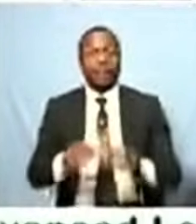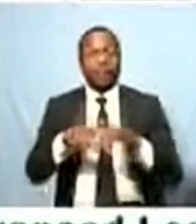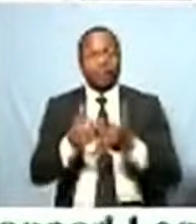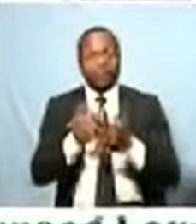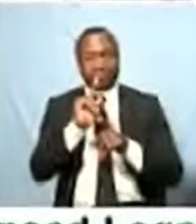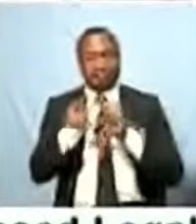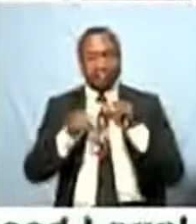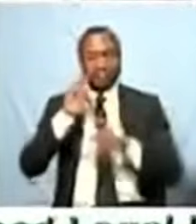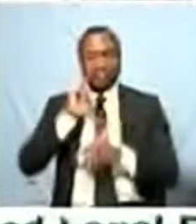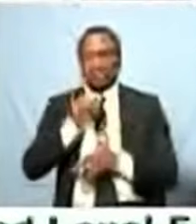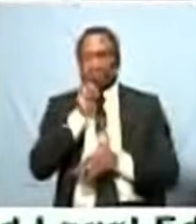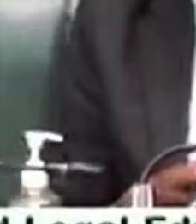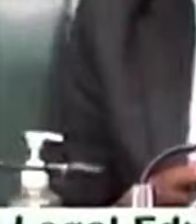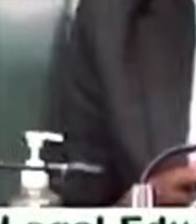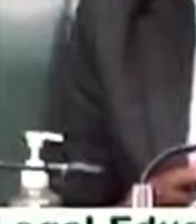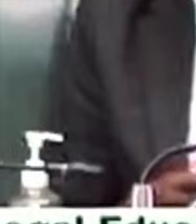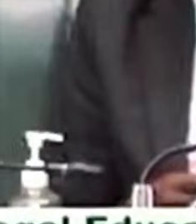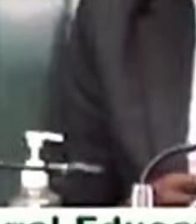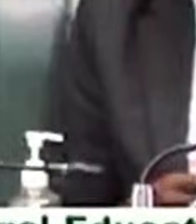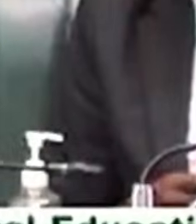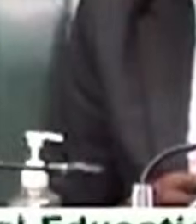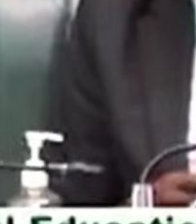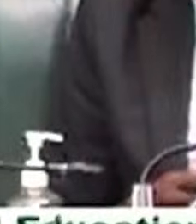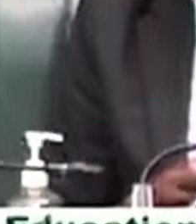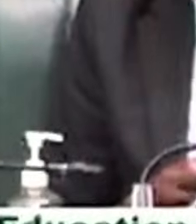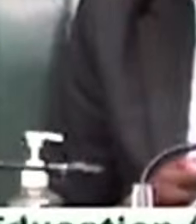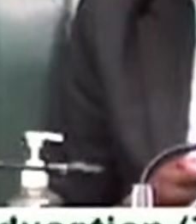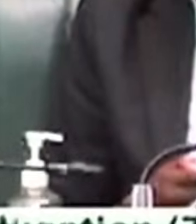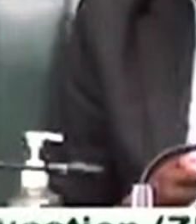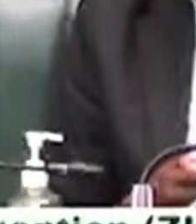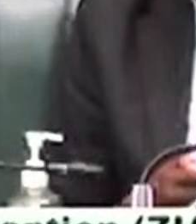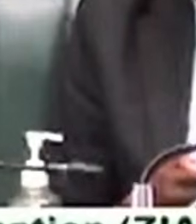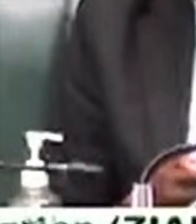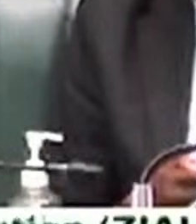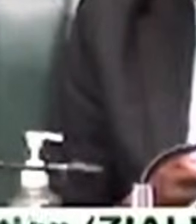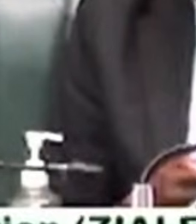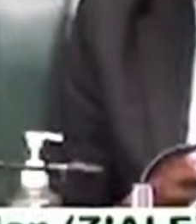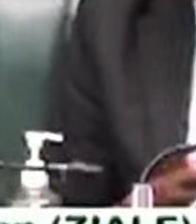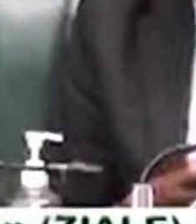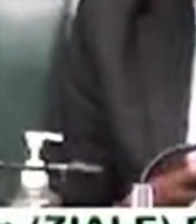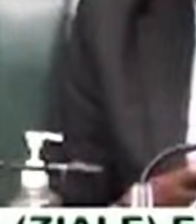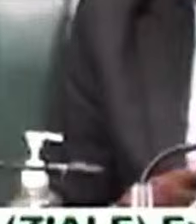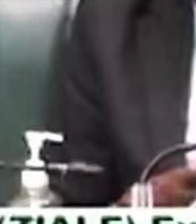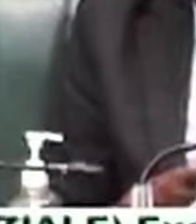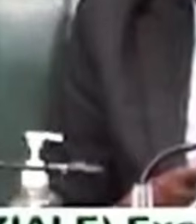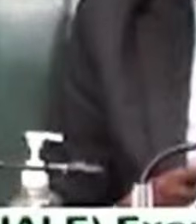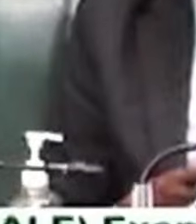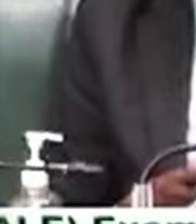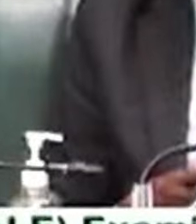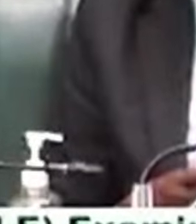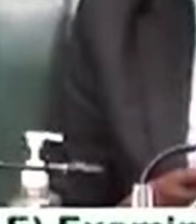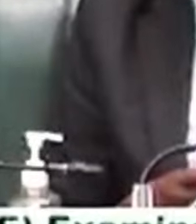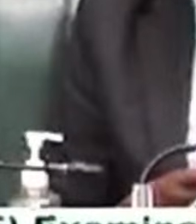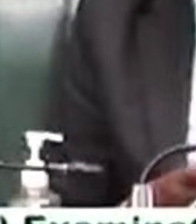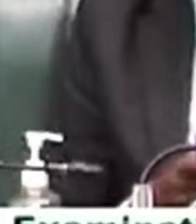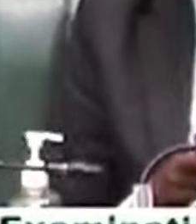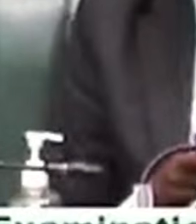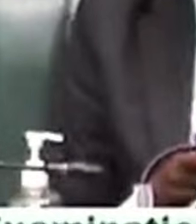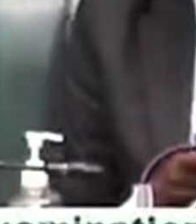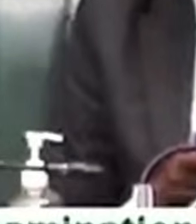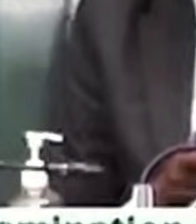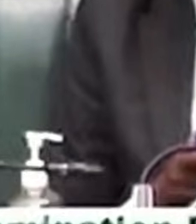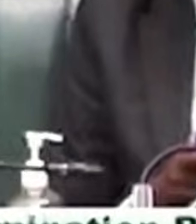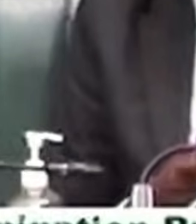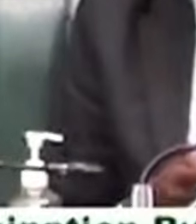are not supposed to be discriminated. And in the law, it has to obey the supremacy of the Constitution according to